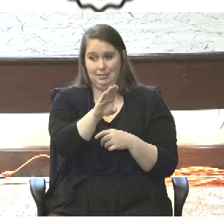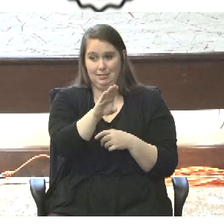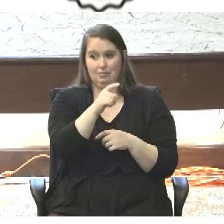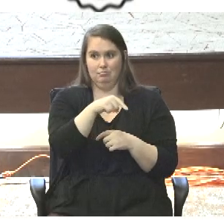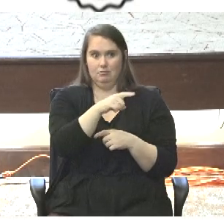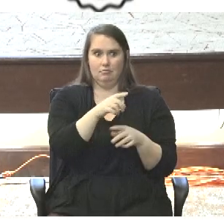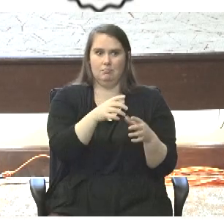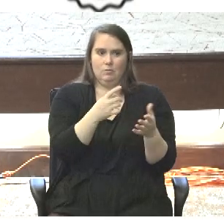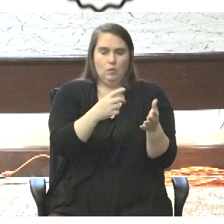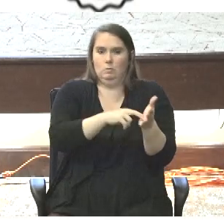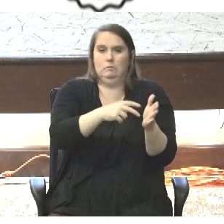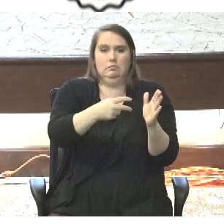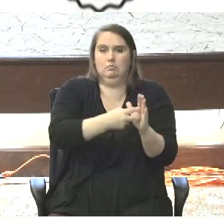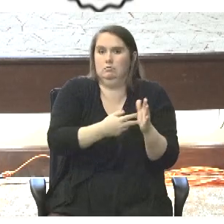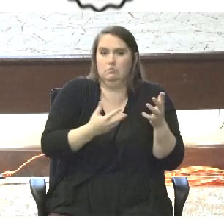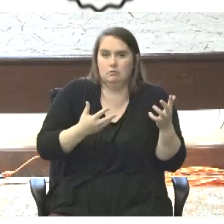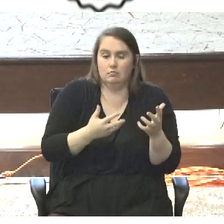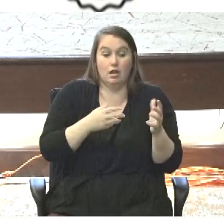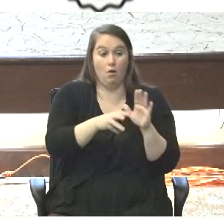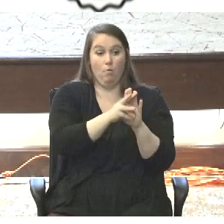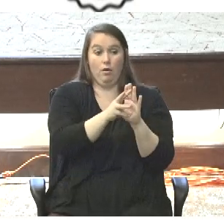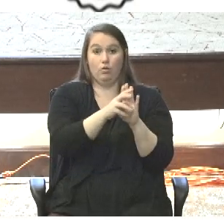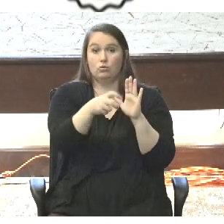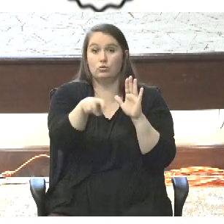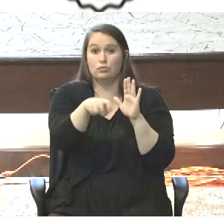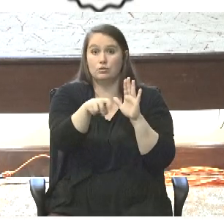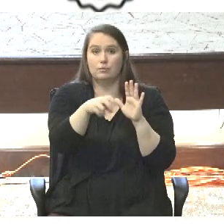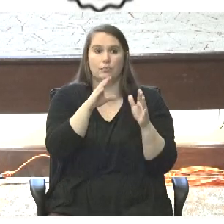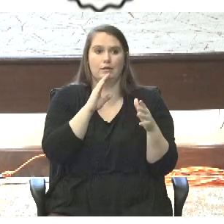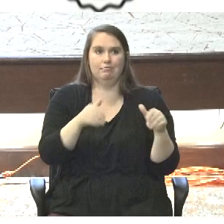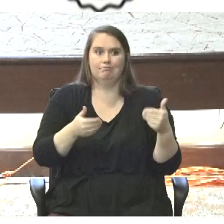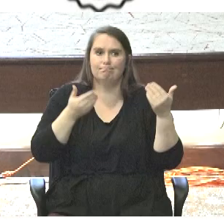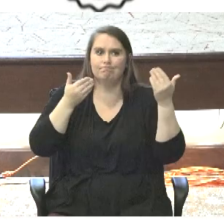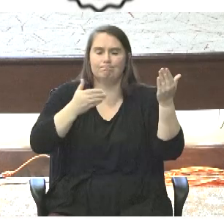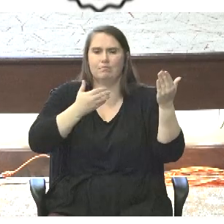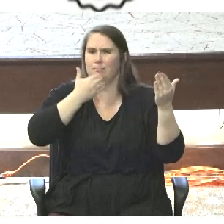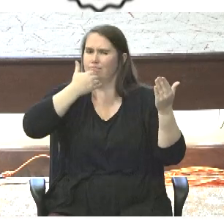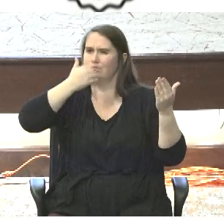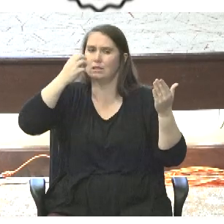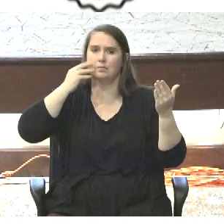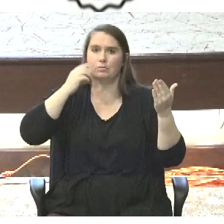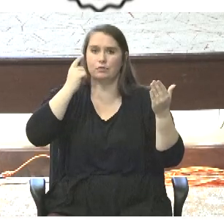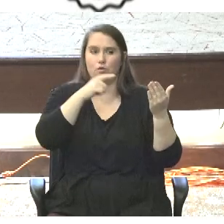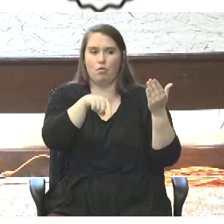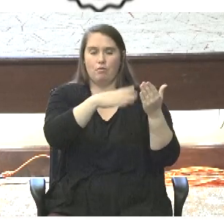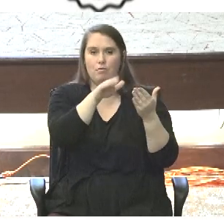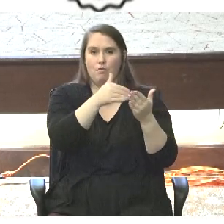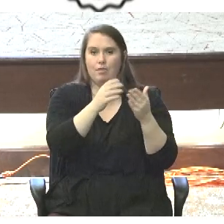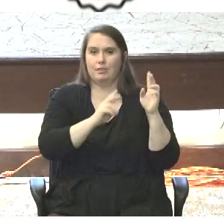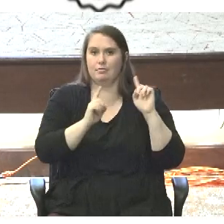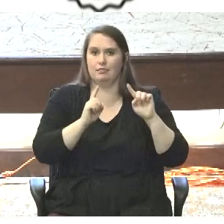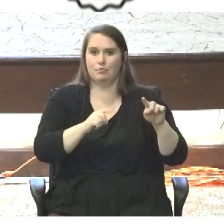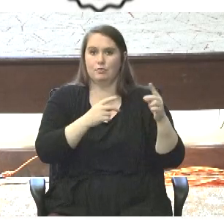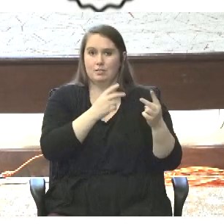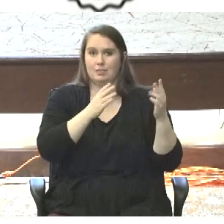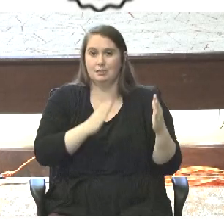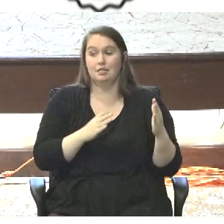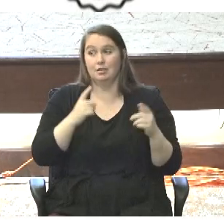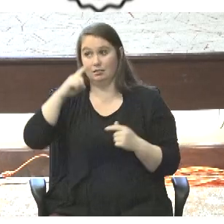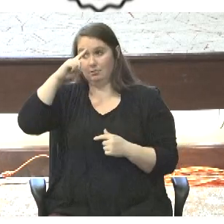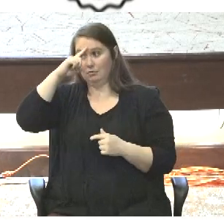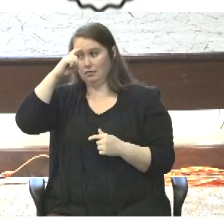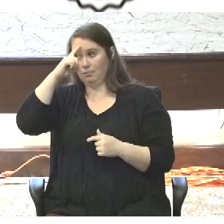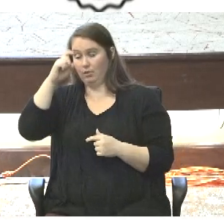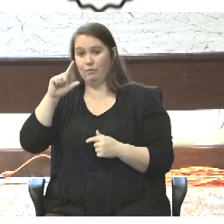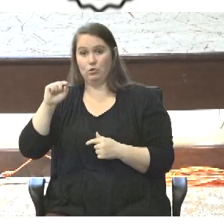communicate Waco's tourism offerings best to visitors. So as you'll see from this timeline, in the summer of